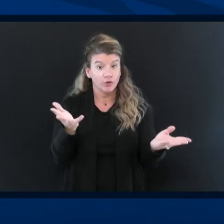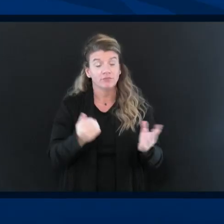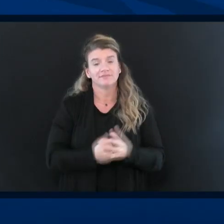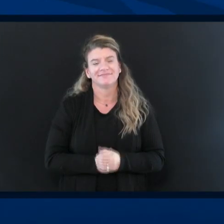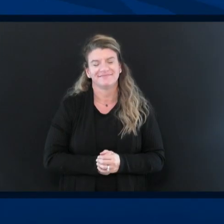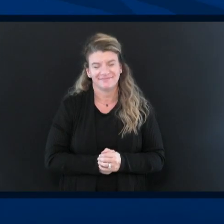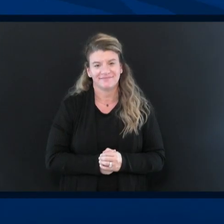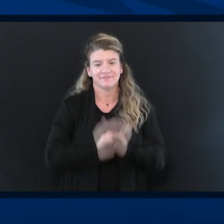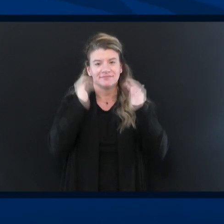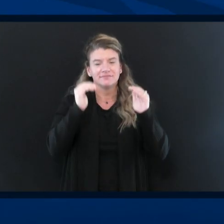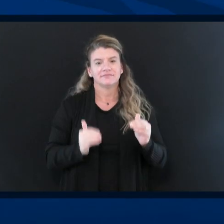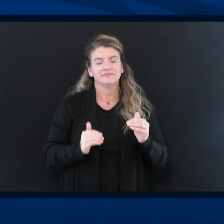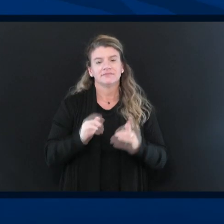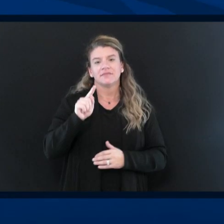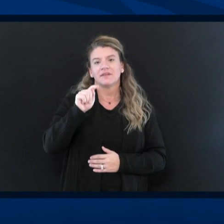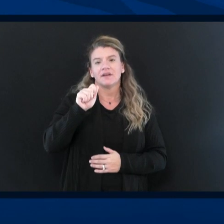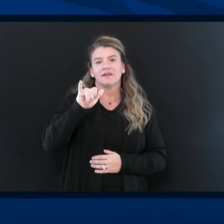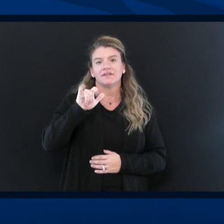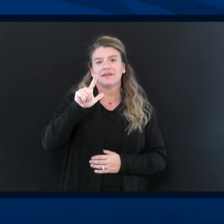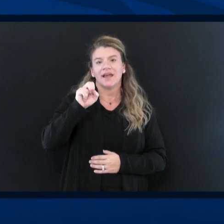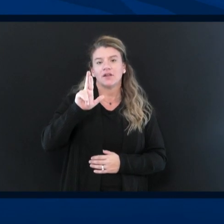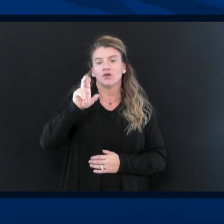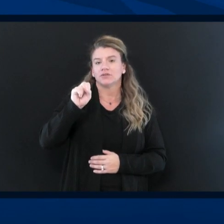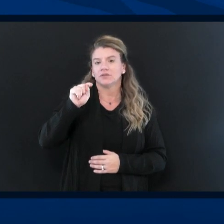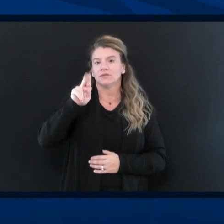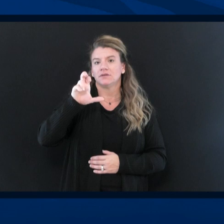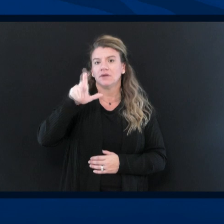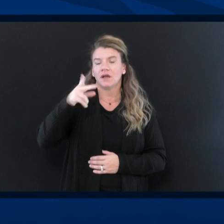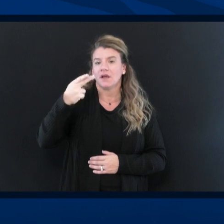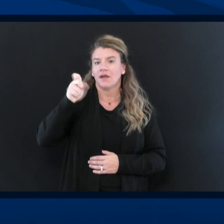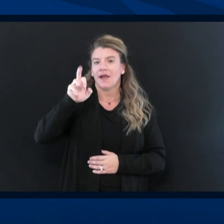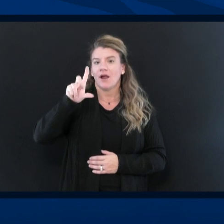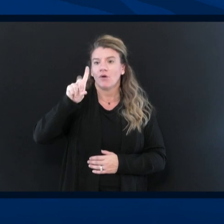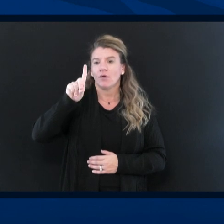All right, thank you, Kenny. Next to Taylor Stuck with the Herald-Dispatch.